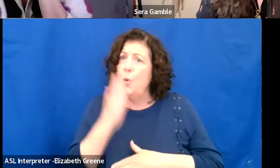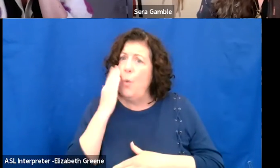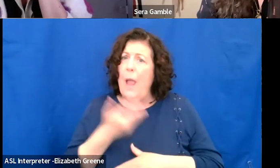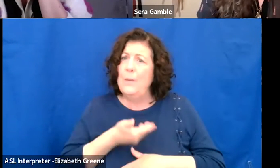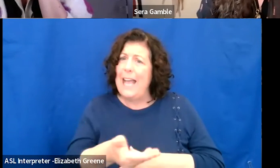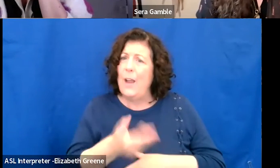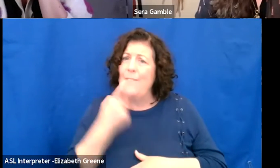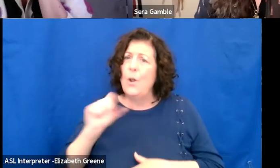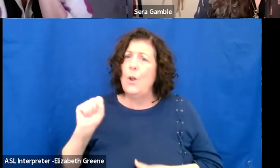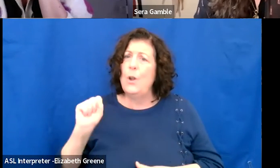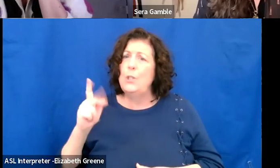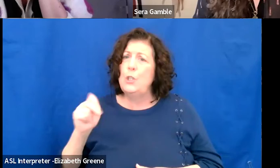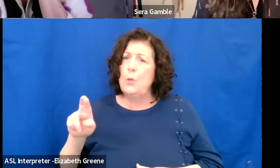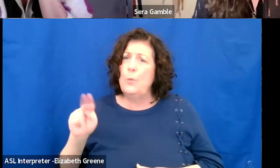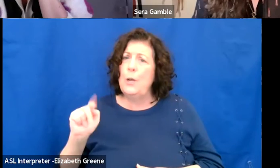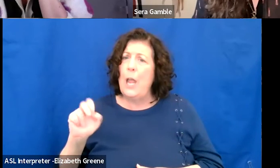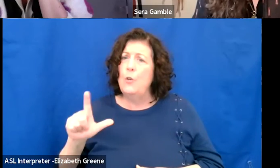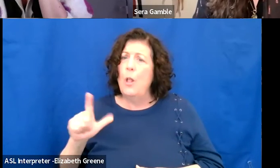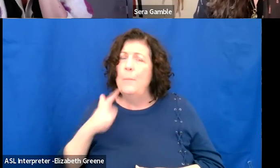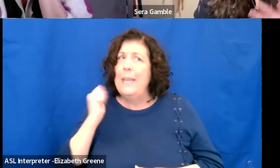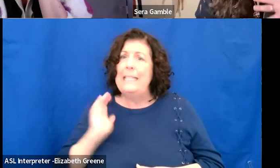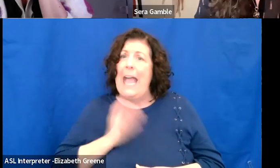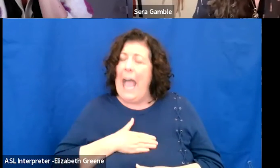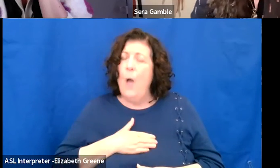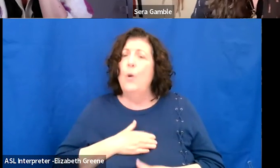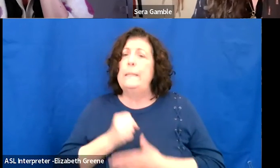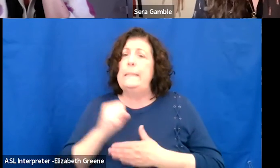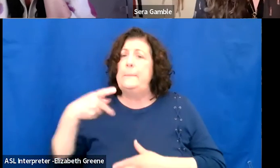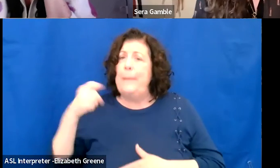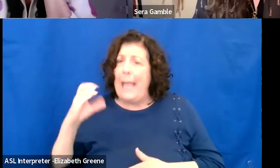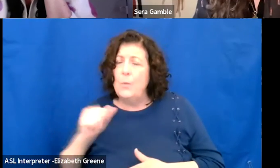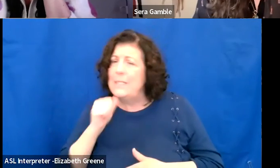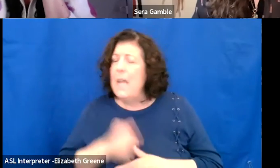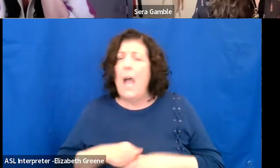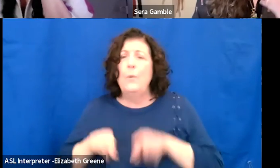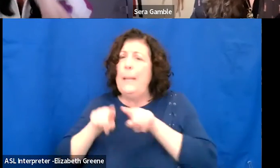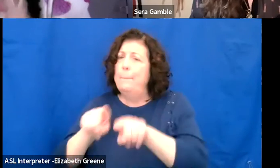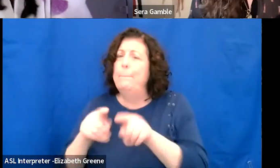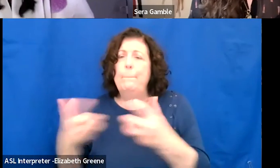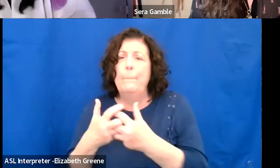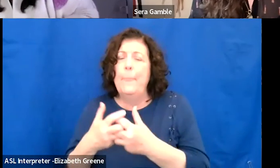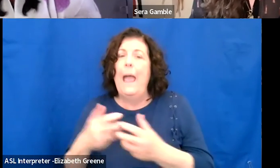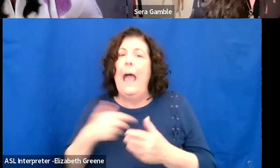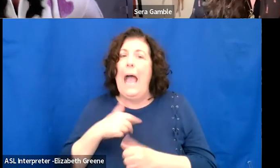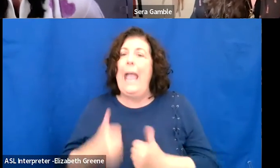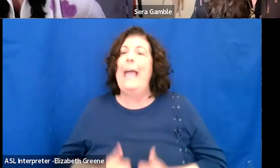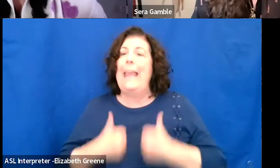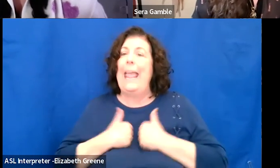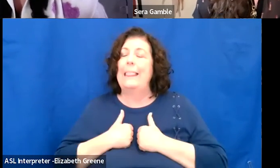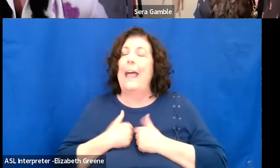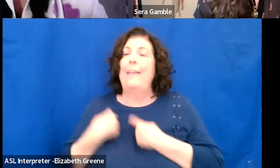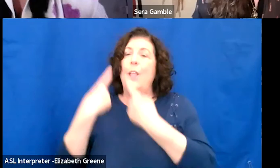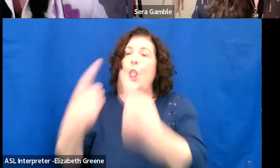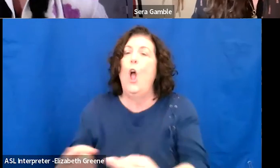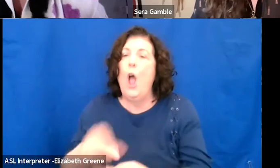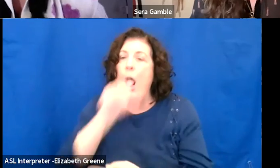our specs were not particularly like that show. I had a lifelong love of horror, so I could speak to that in the meeting, but